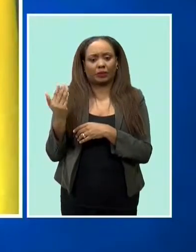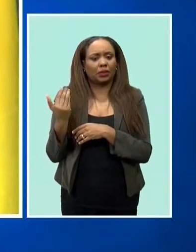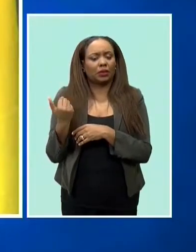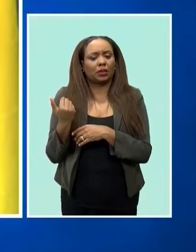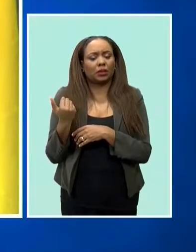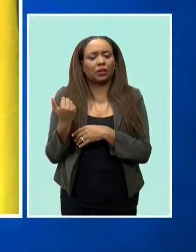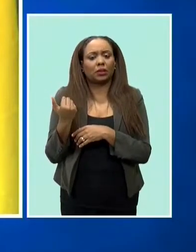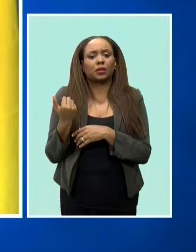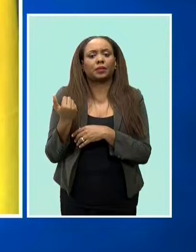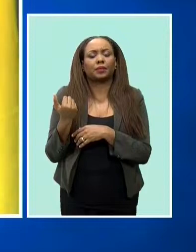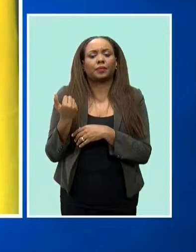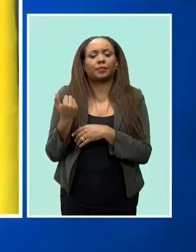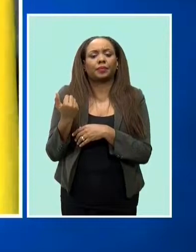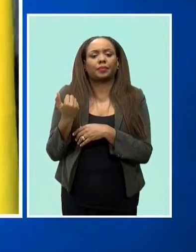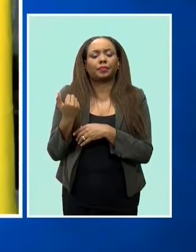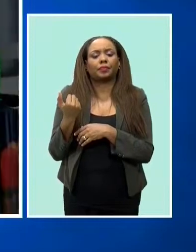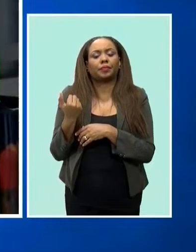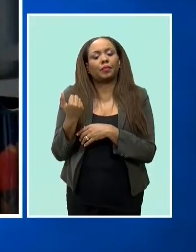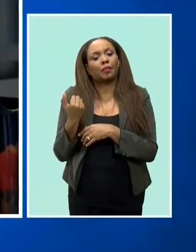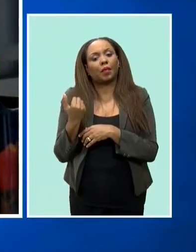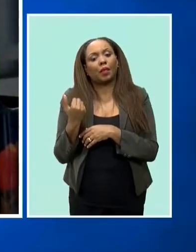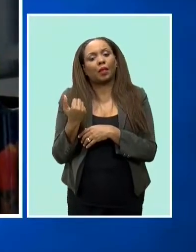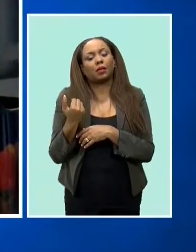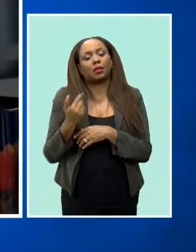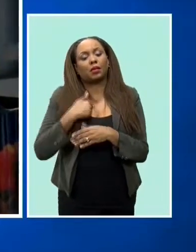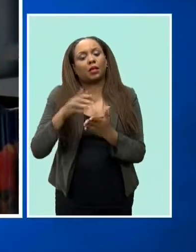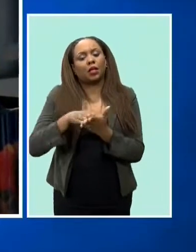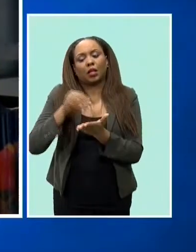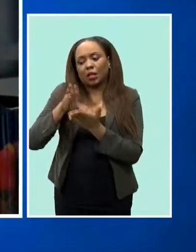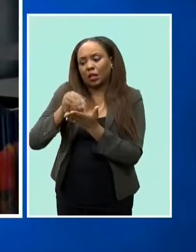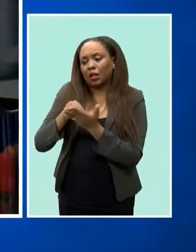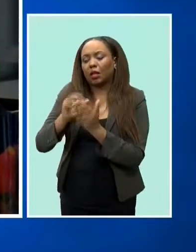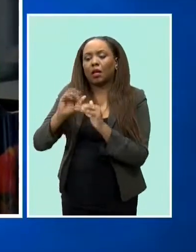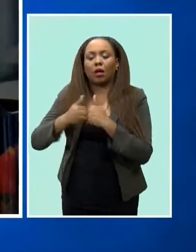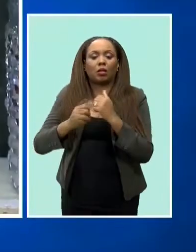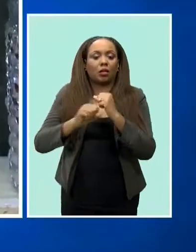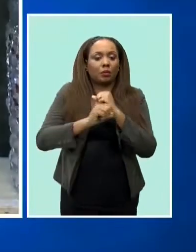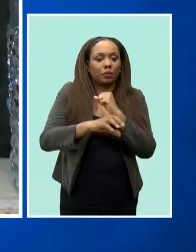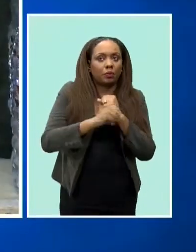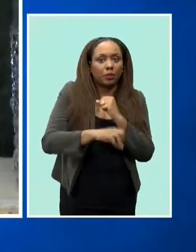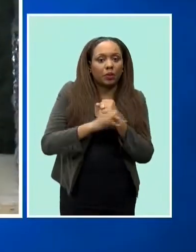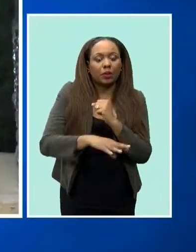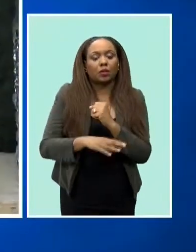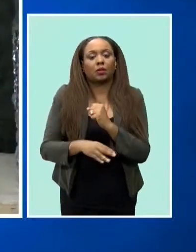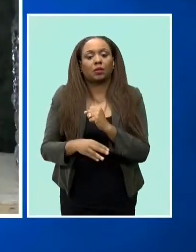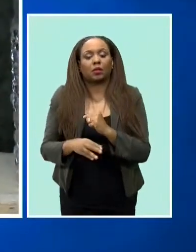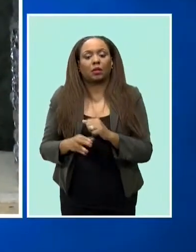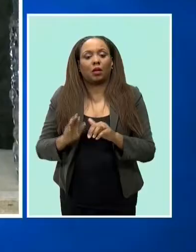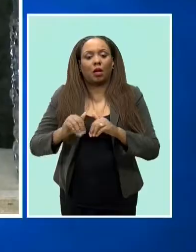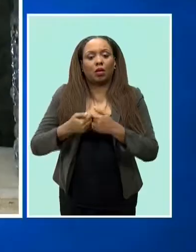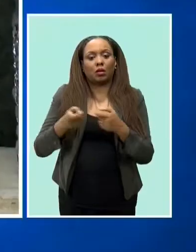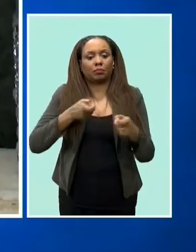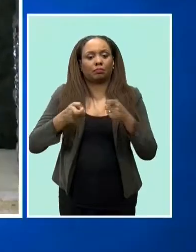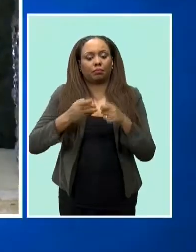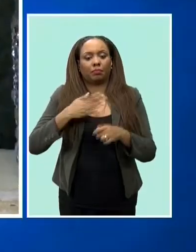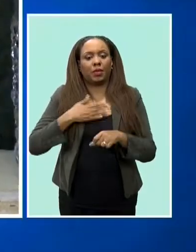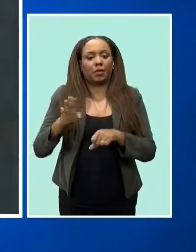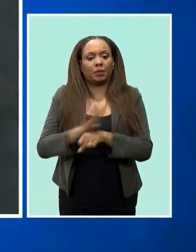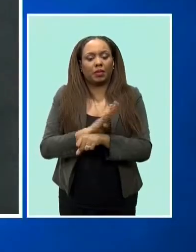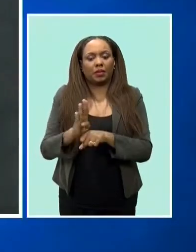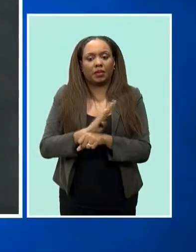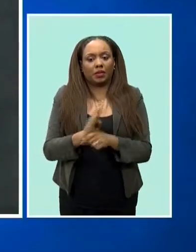I did that where I would have been taught how to market and how to basically run a business from